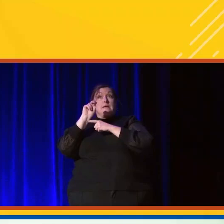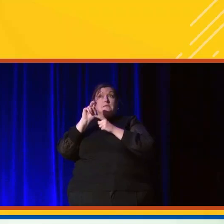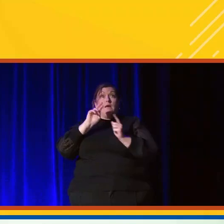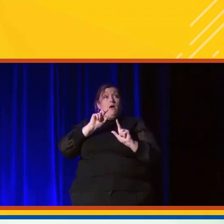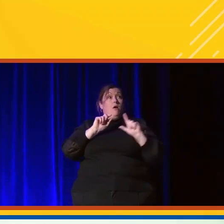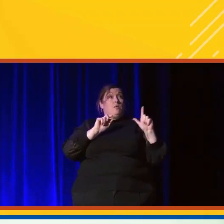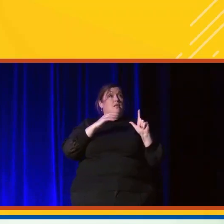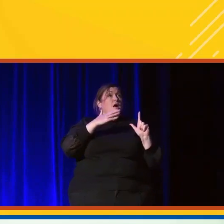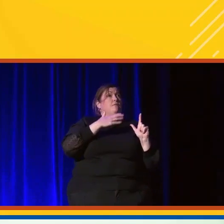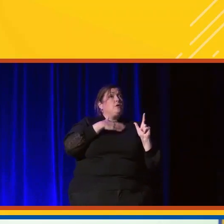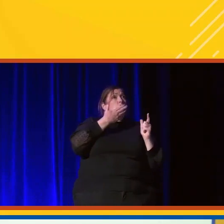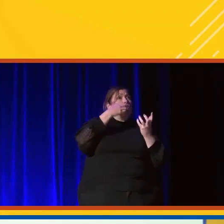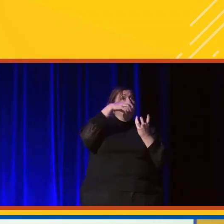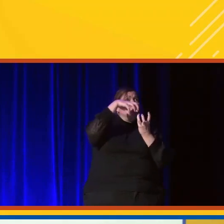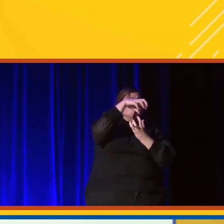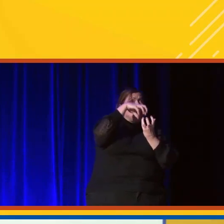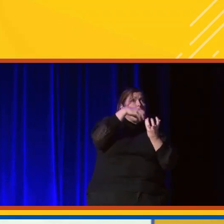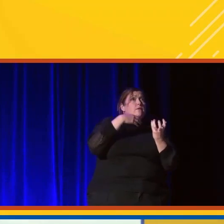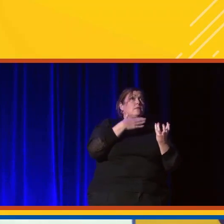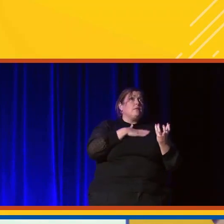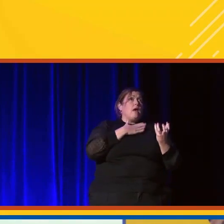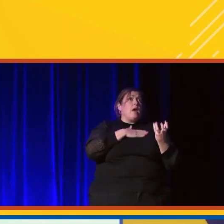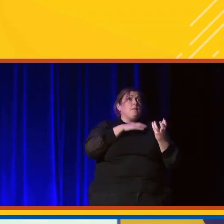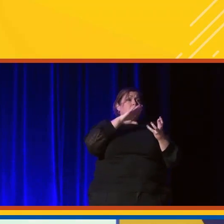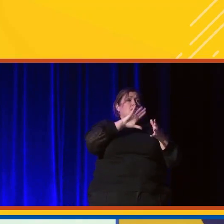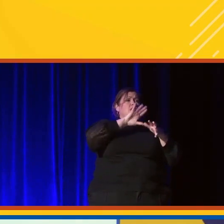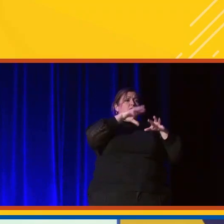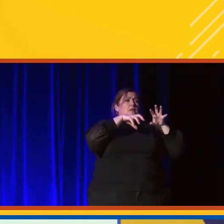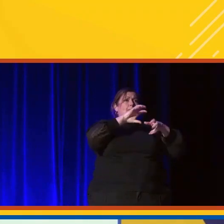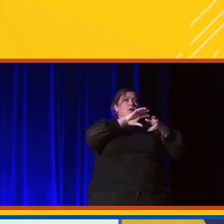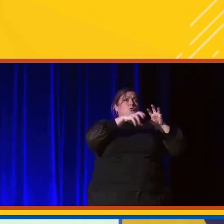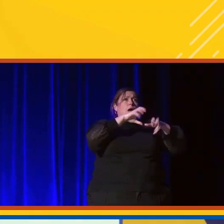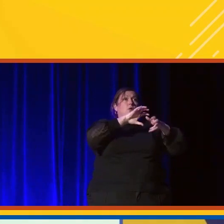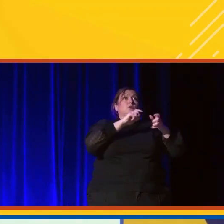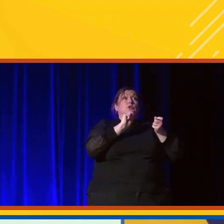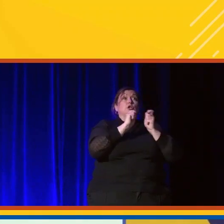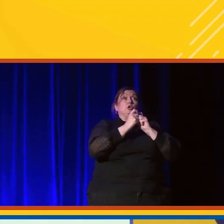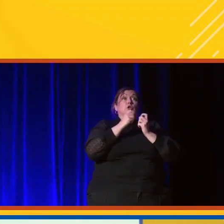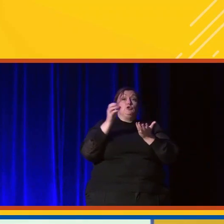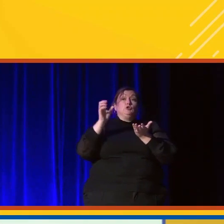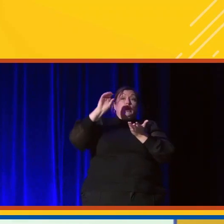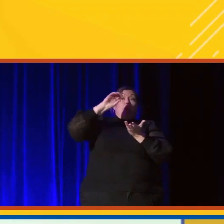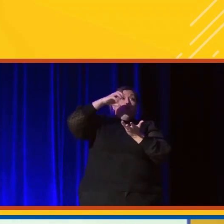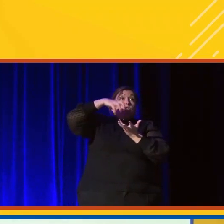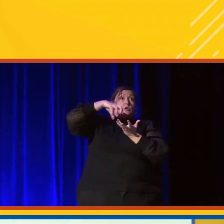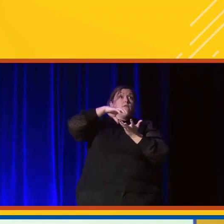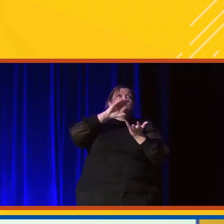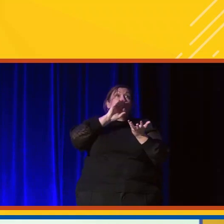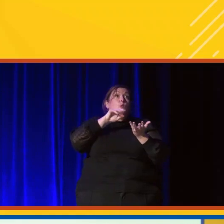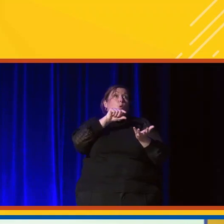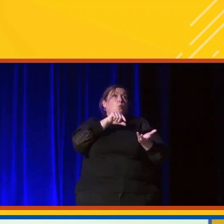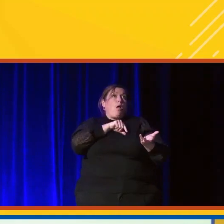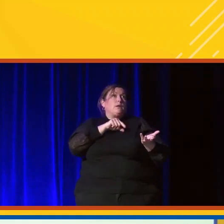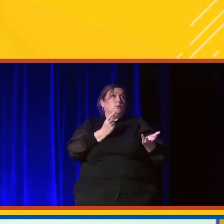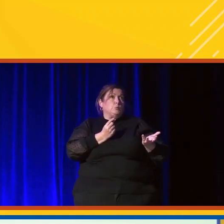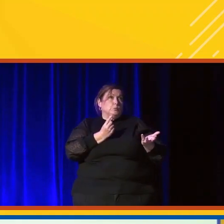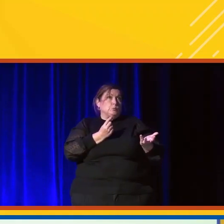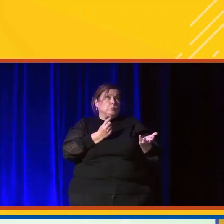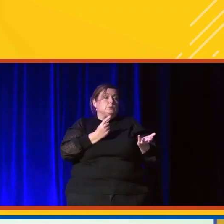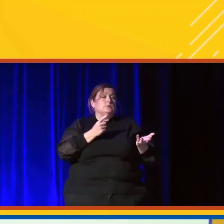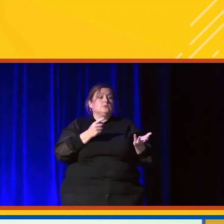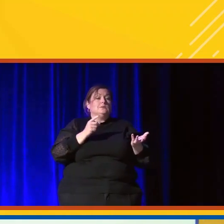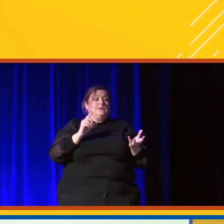happily solvated, they're extended, they're flopping around. You change the solvent to be poor solvent quality. What do?